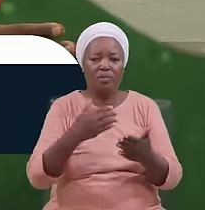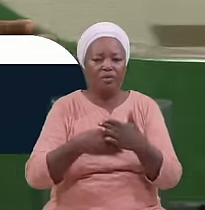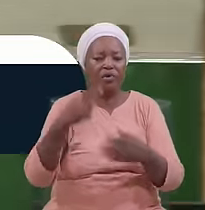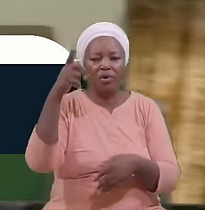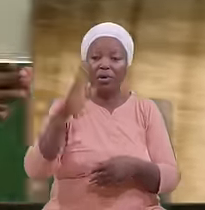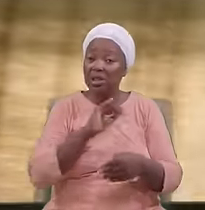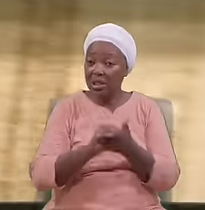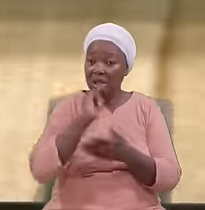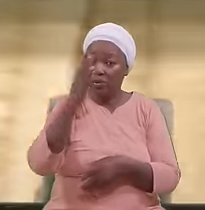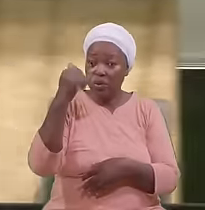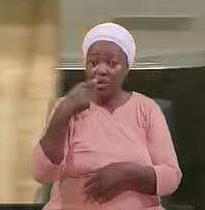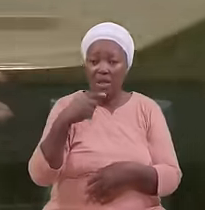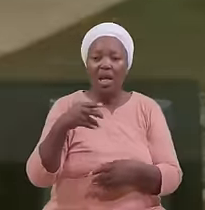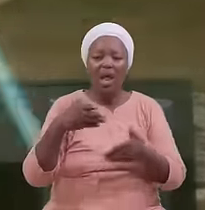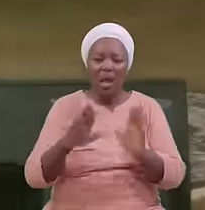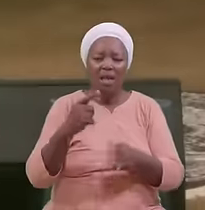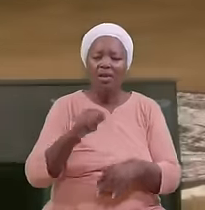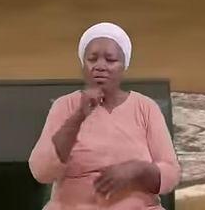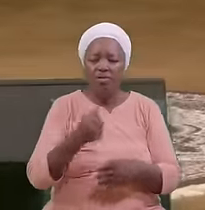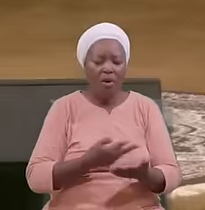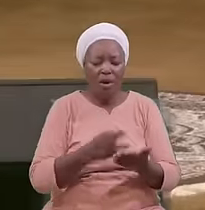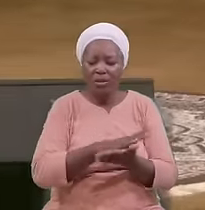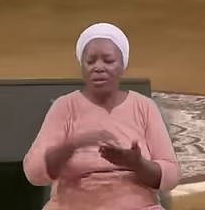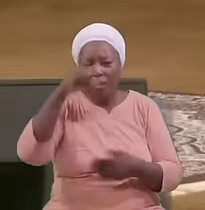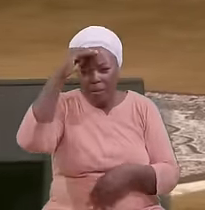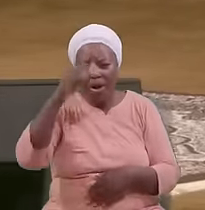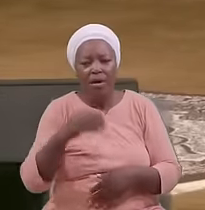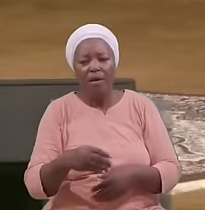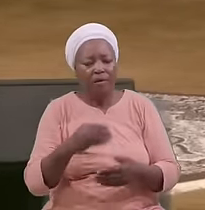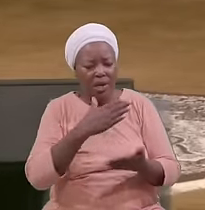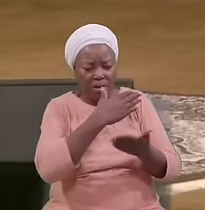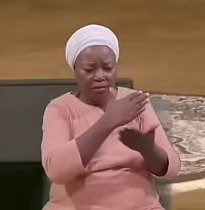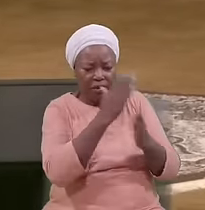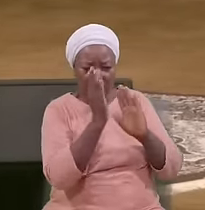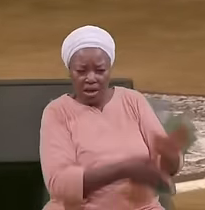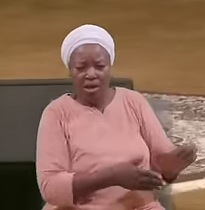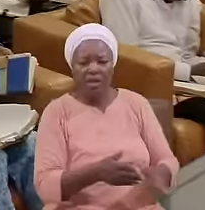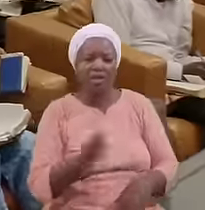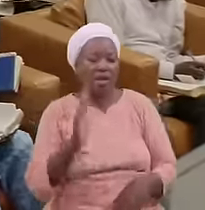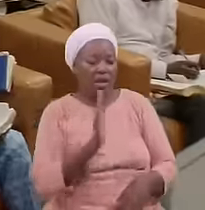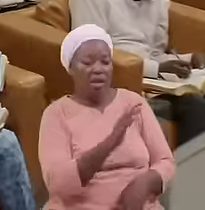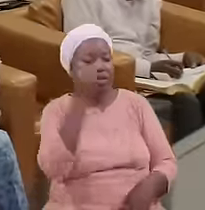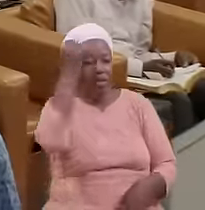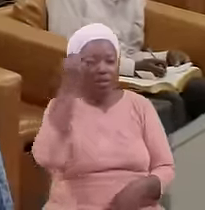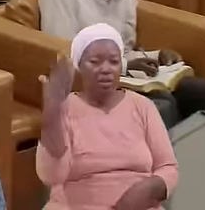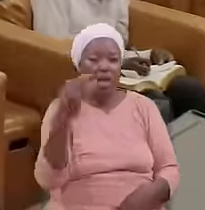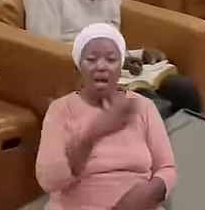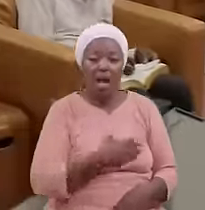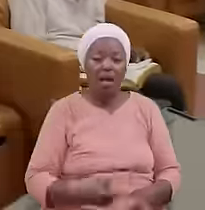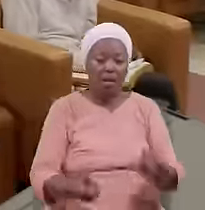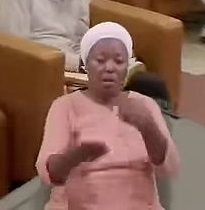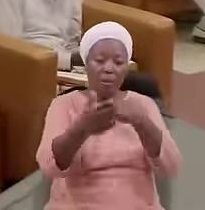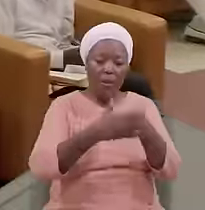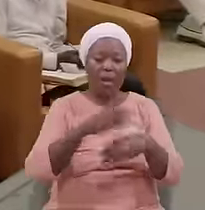why it says, let the unrighteous man forsake his thoughts and